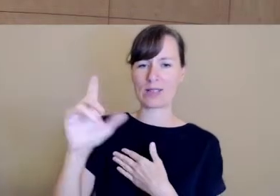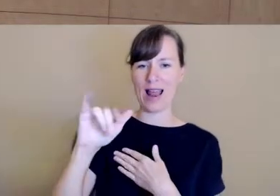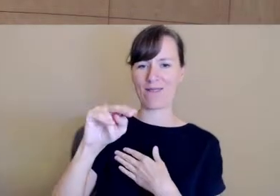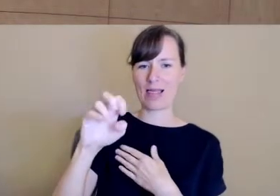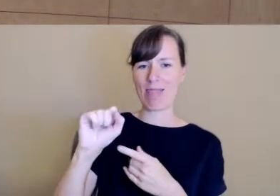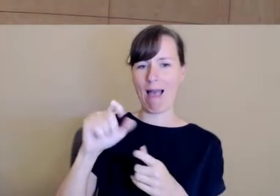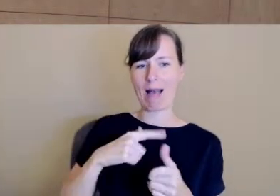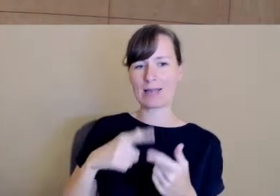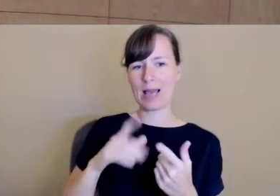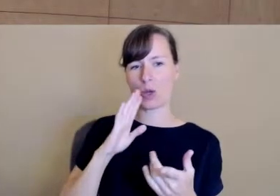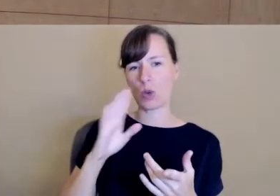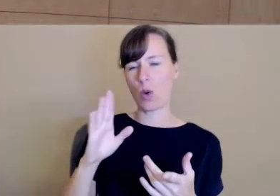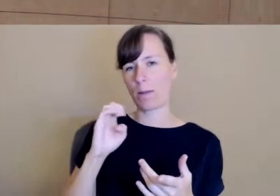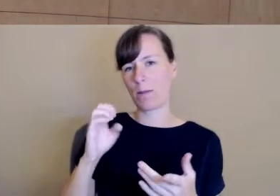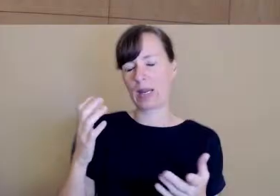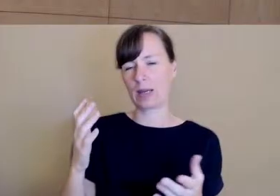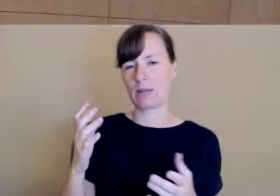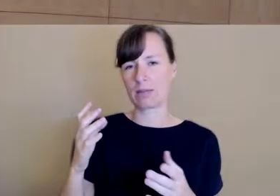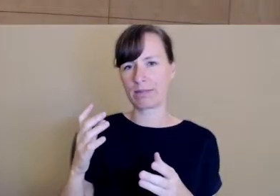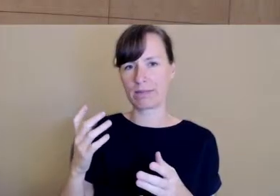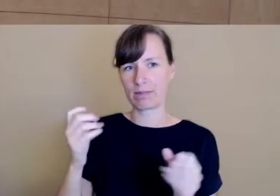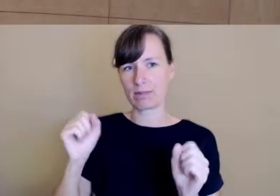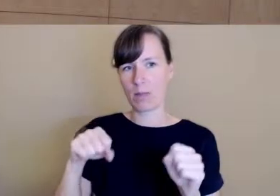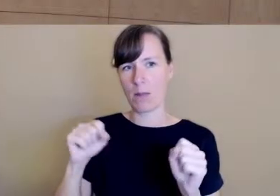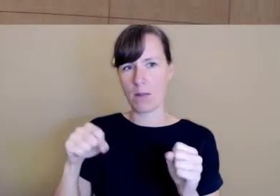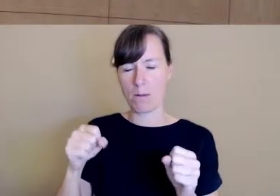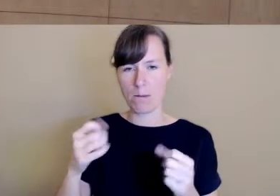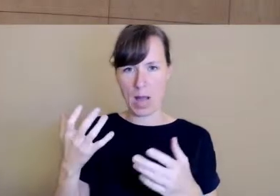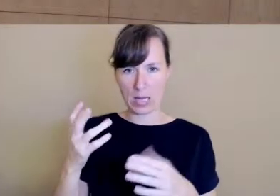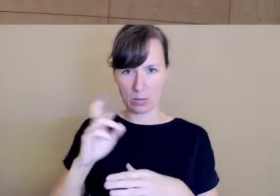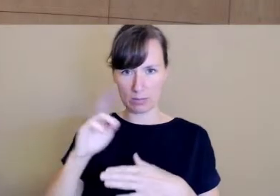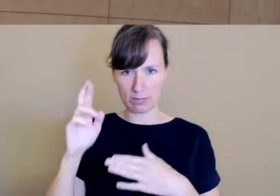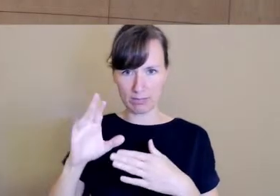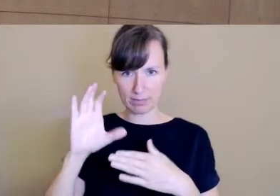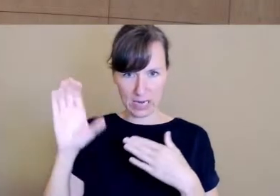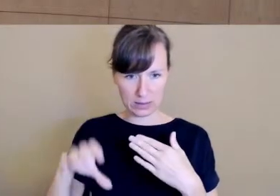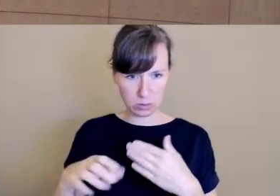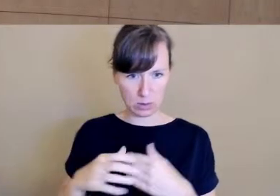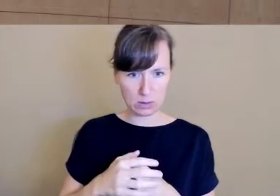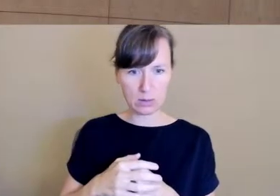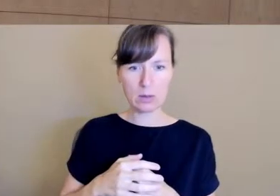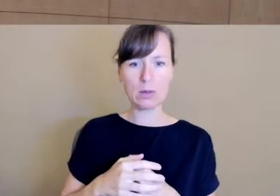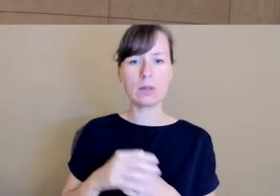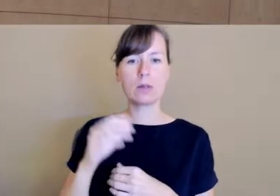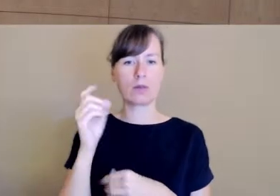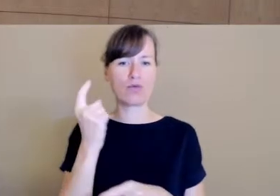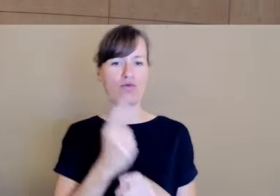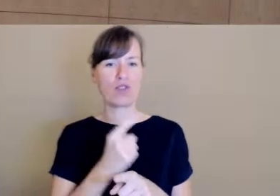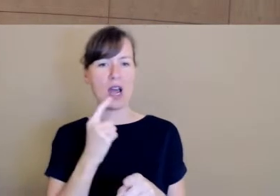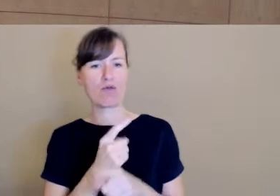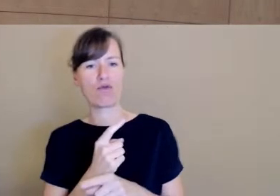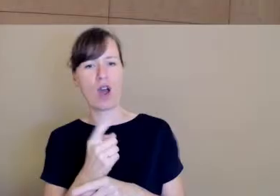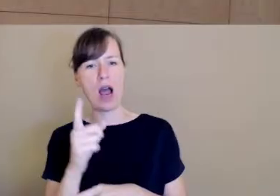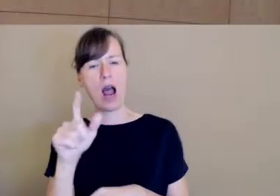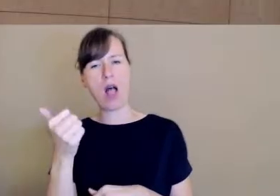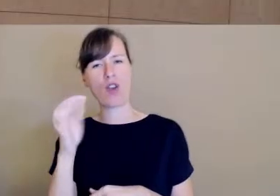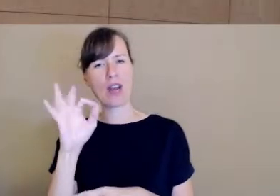wasn't removed from there. And one other follow-up about the 90 days. Again, I'll go on record again. We are council members for